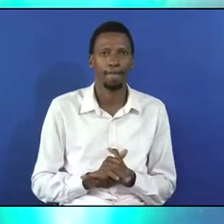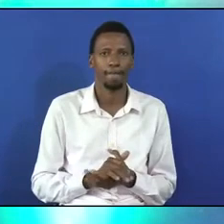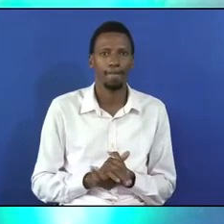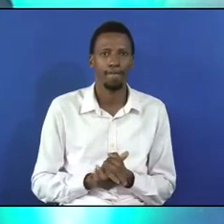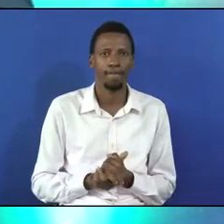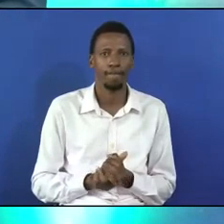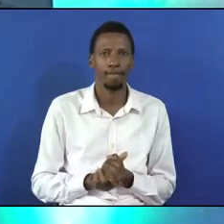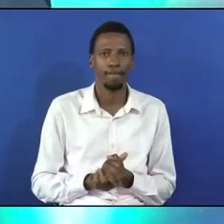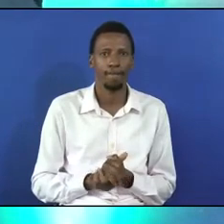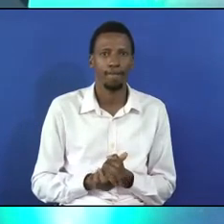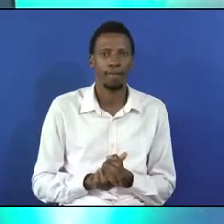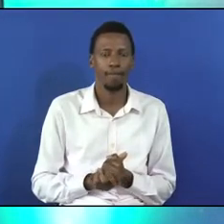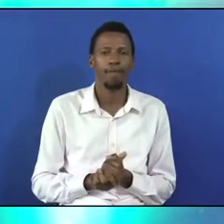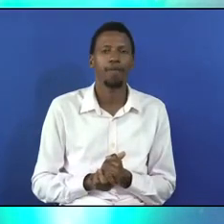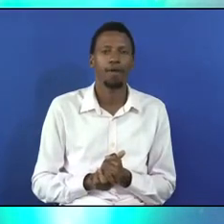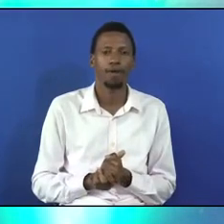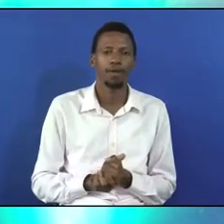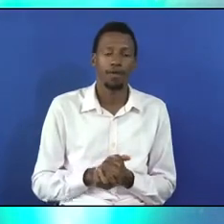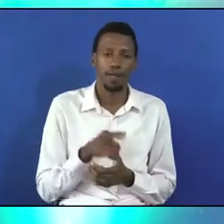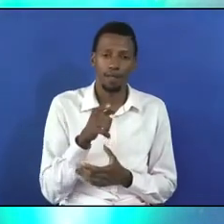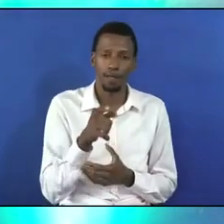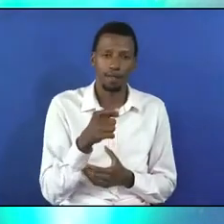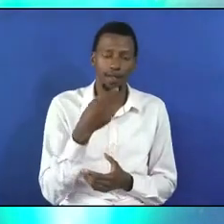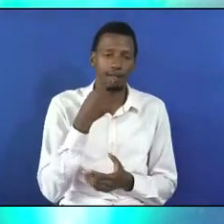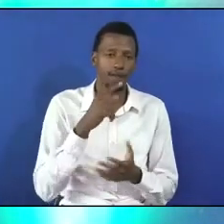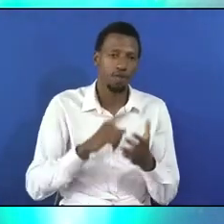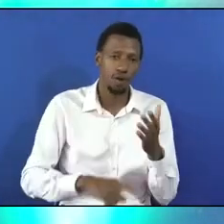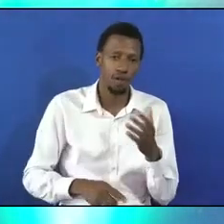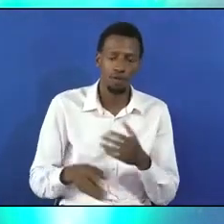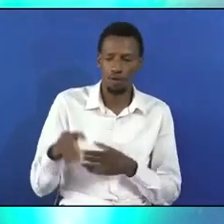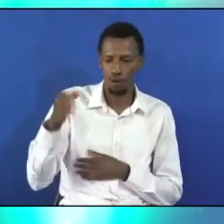31, tells us that when God created,